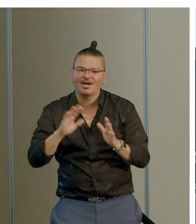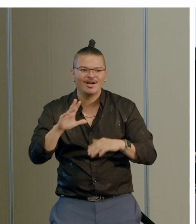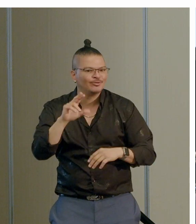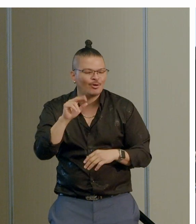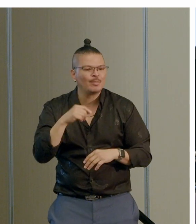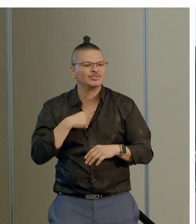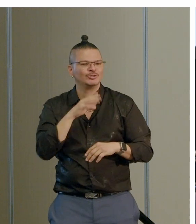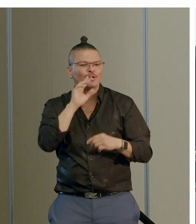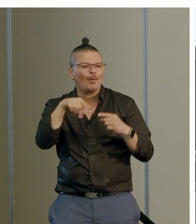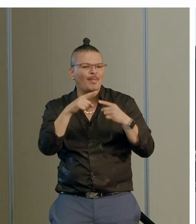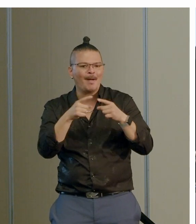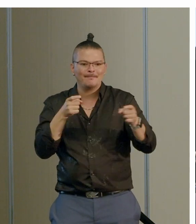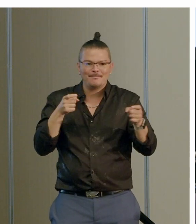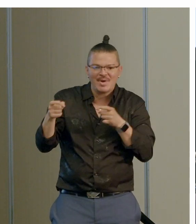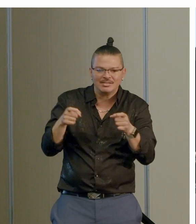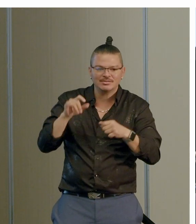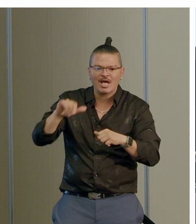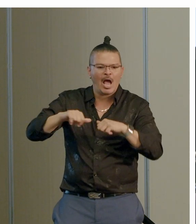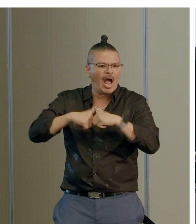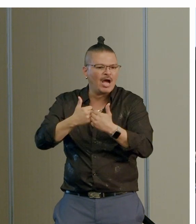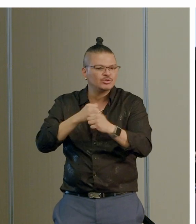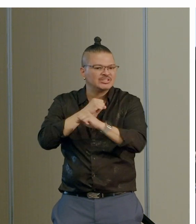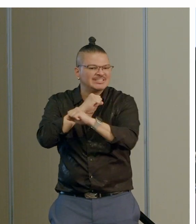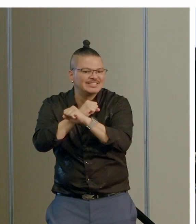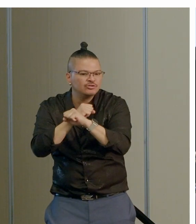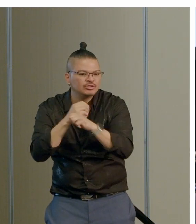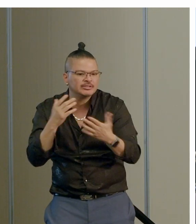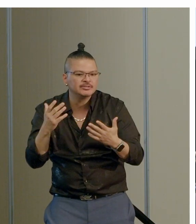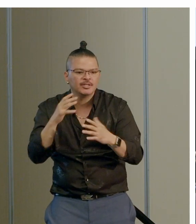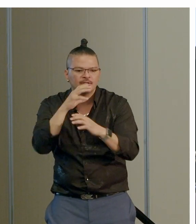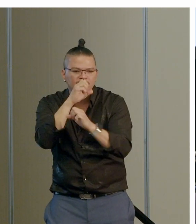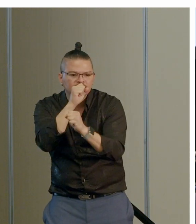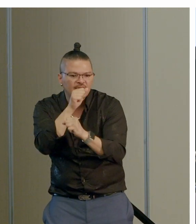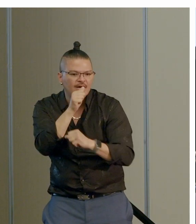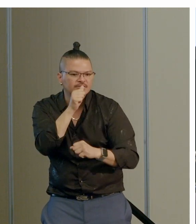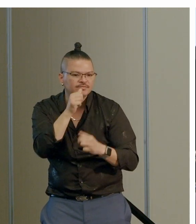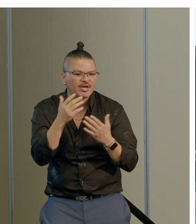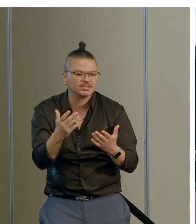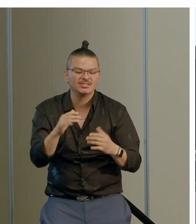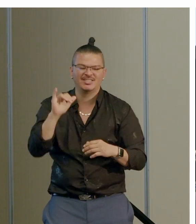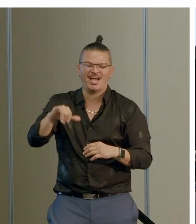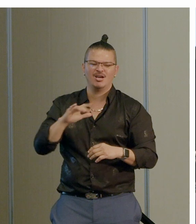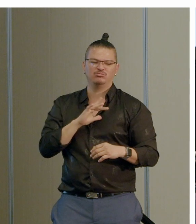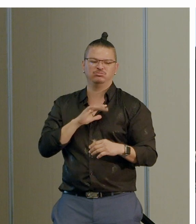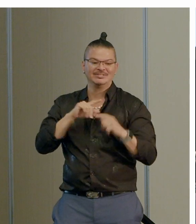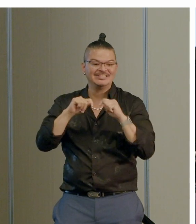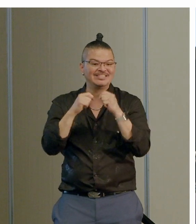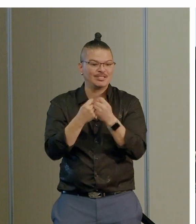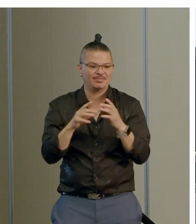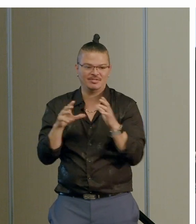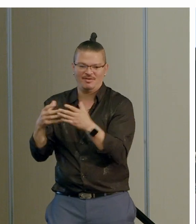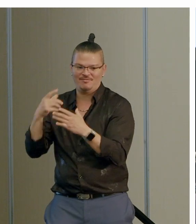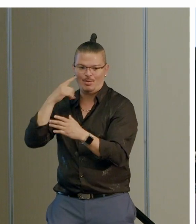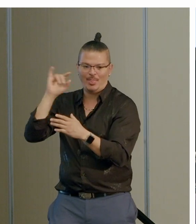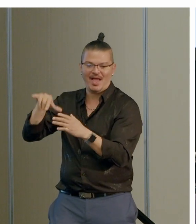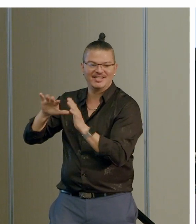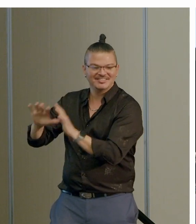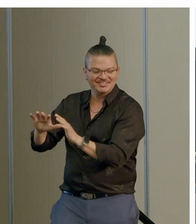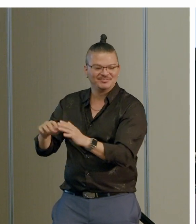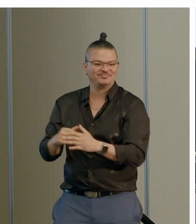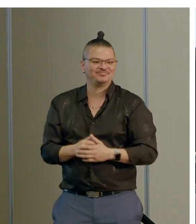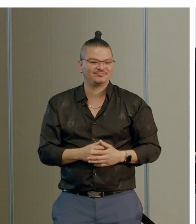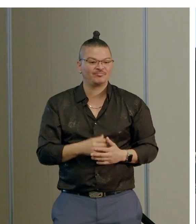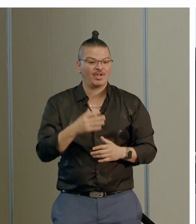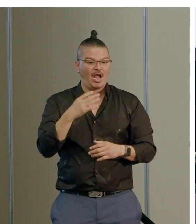about securing them, all of the aspects of it. So there's a cool government-wide team there too. And again, I mentioned, we're calling